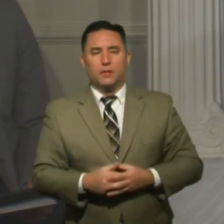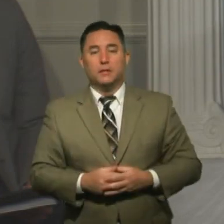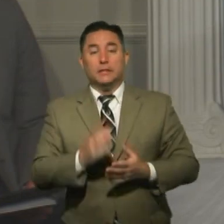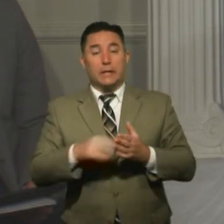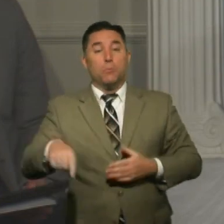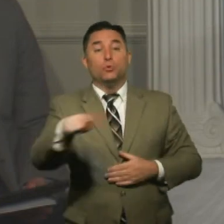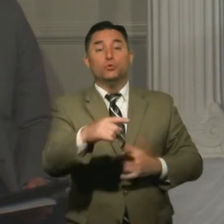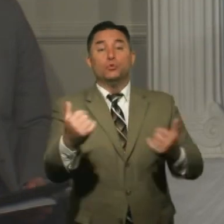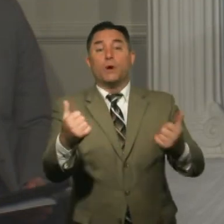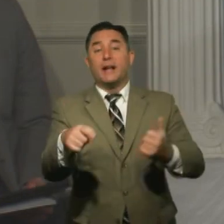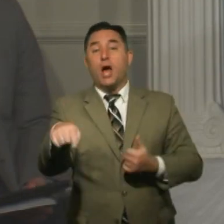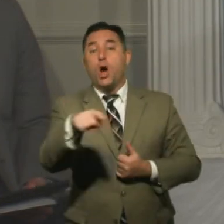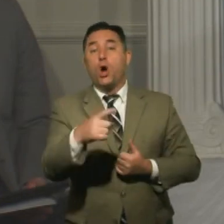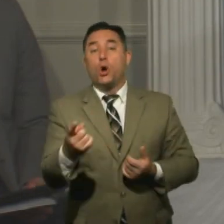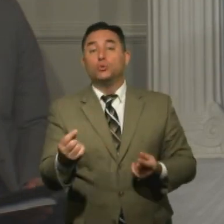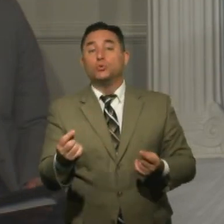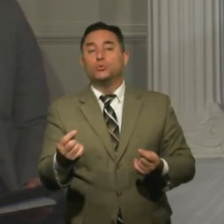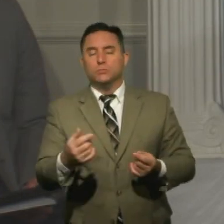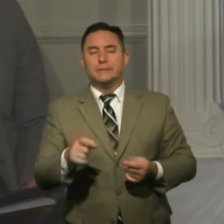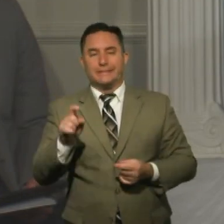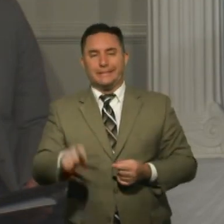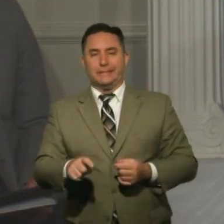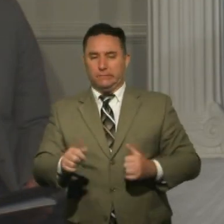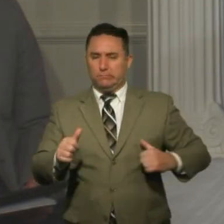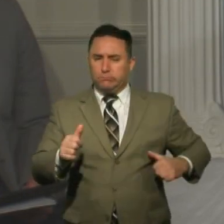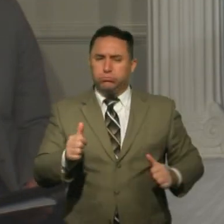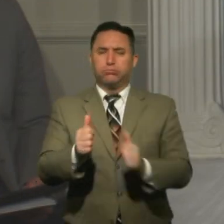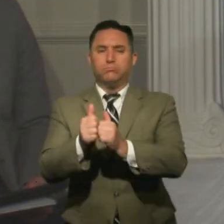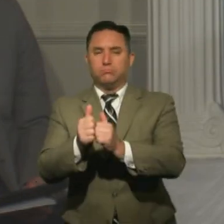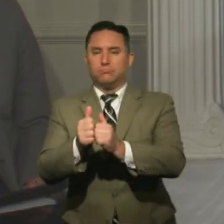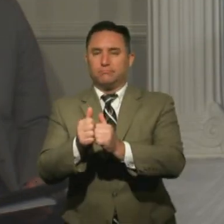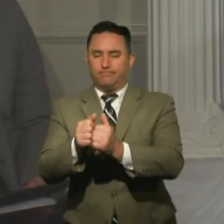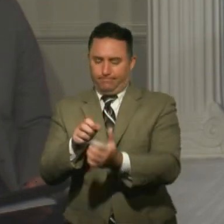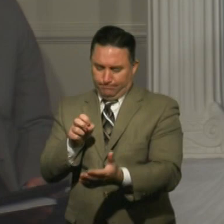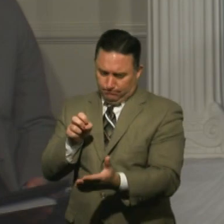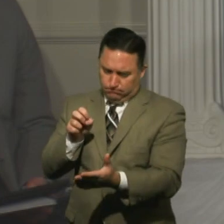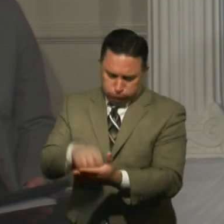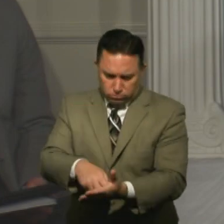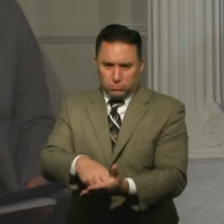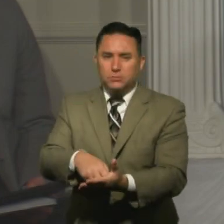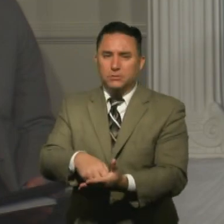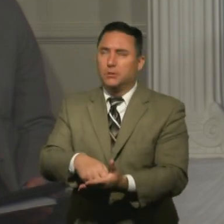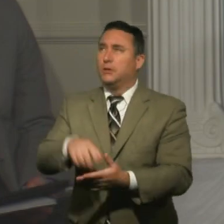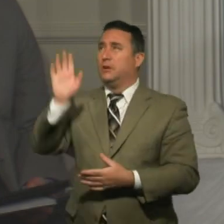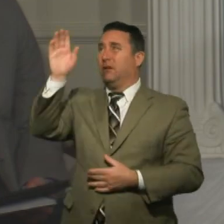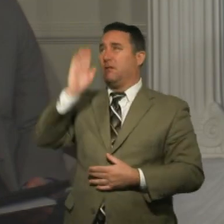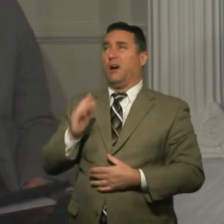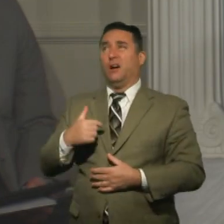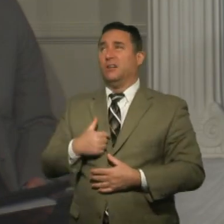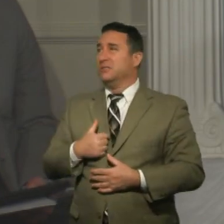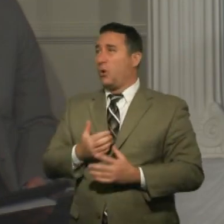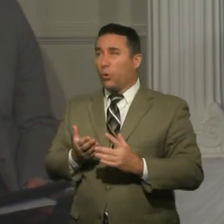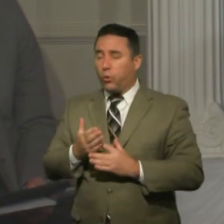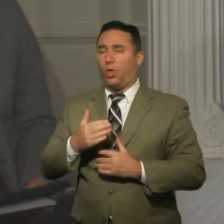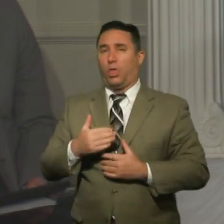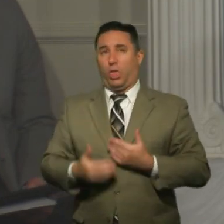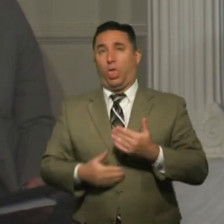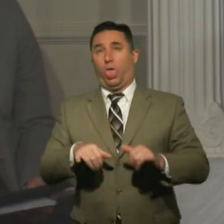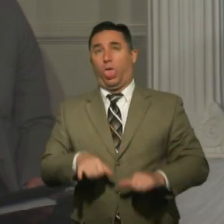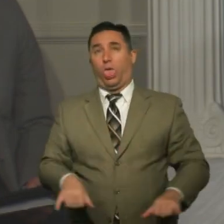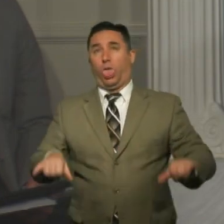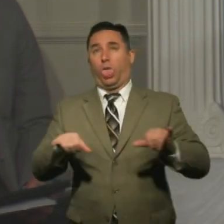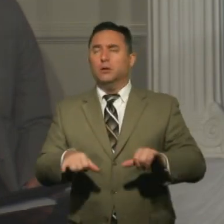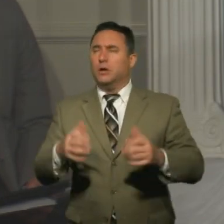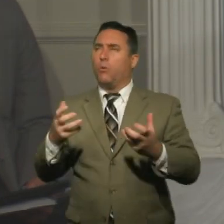you right now, you may need to go back, get on your knees, and say, God, I'm not going to go through the motions anymore. I want to